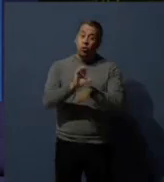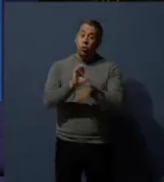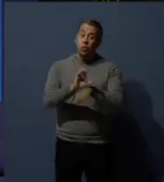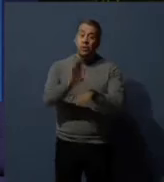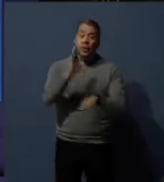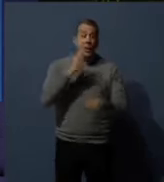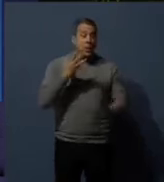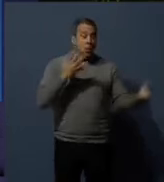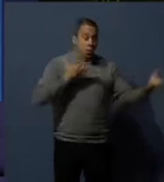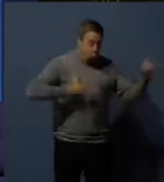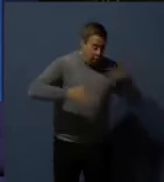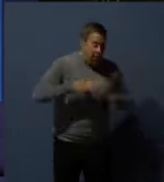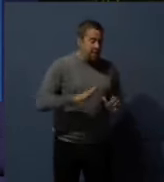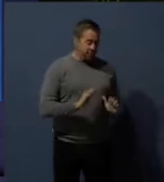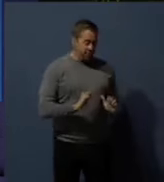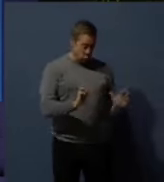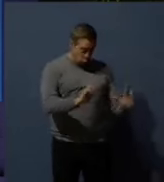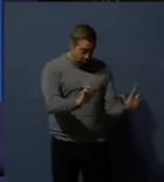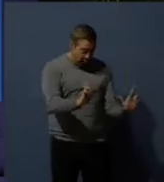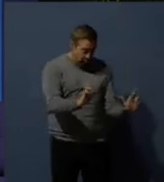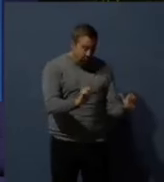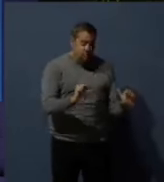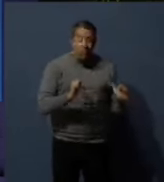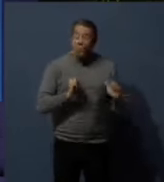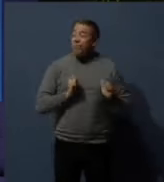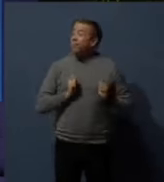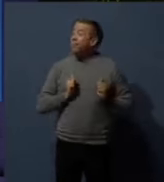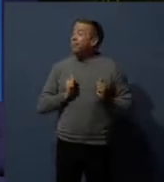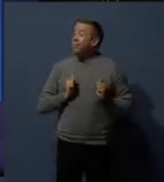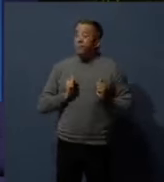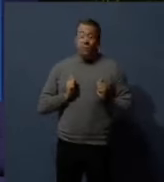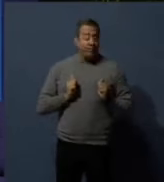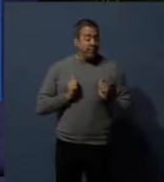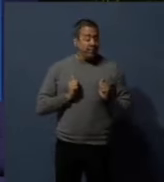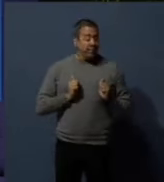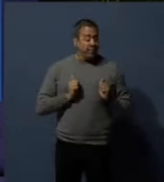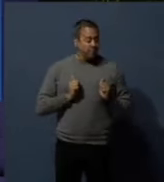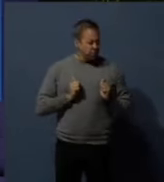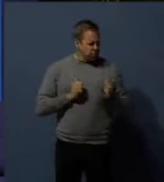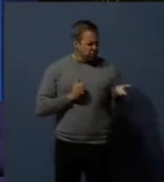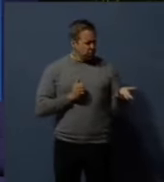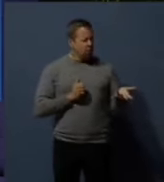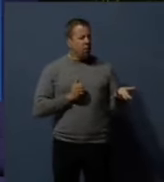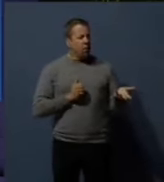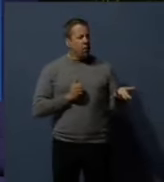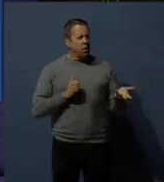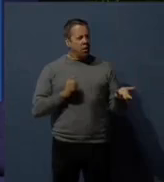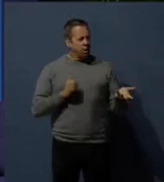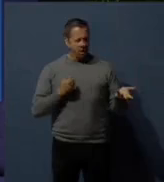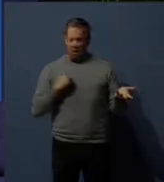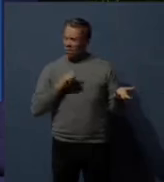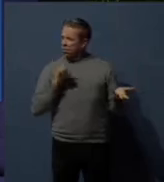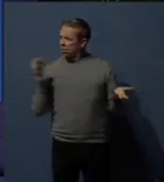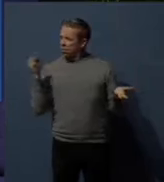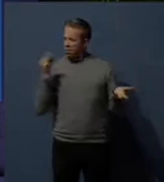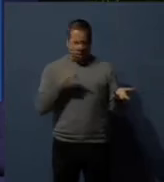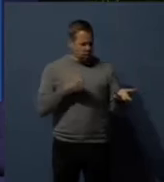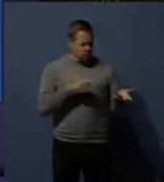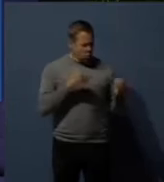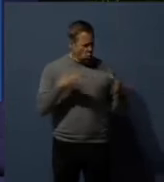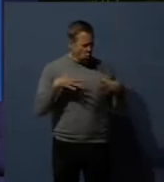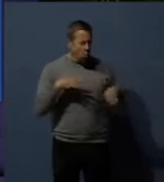one Sunday. I remember this vividly. We dressed him for church, and then we dressed him, and then we went and got dressed. And by the time we came back, he was completely